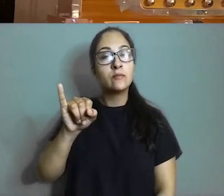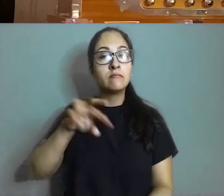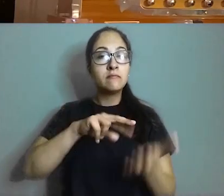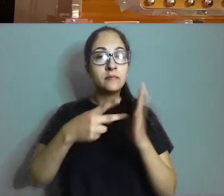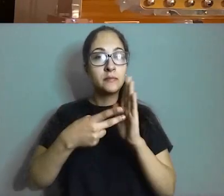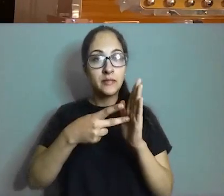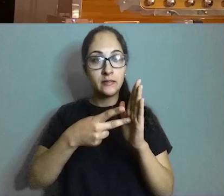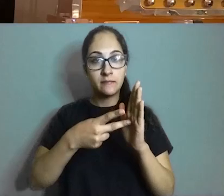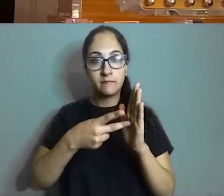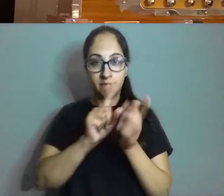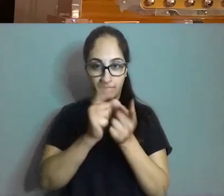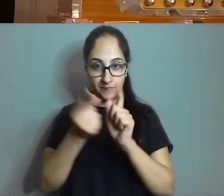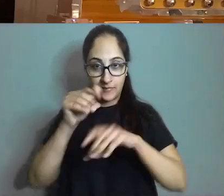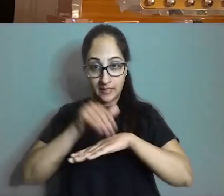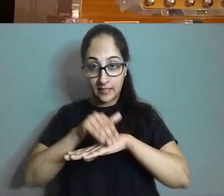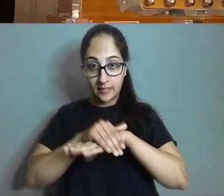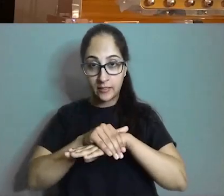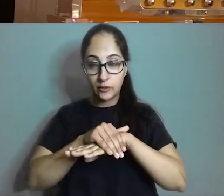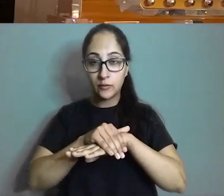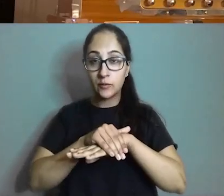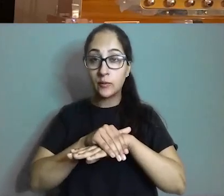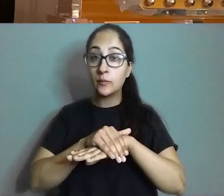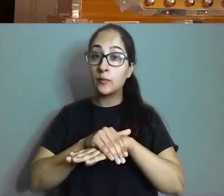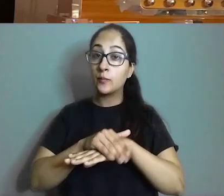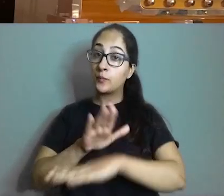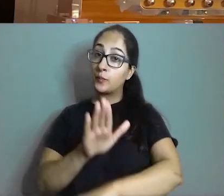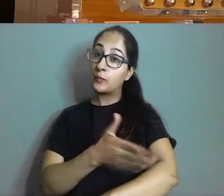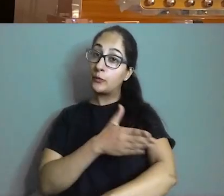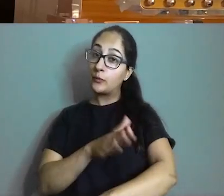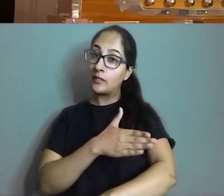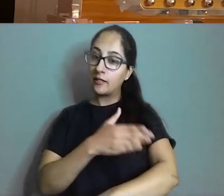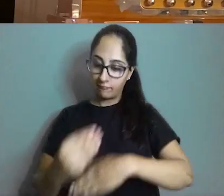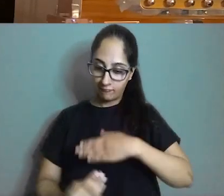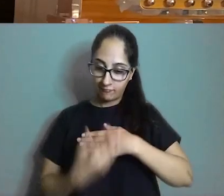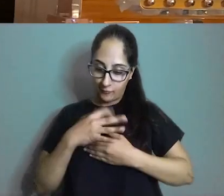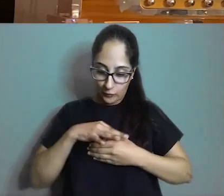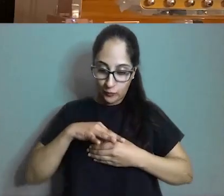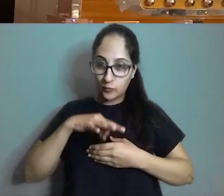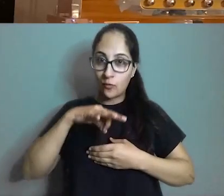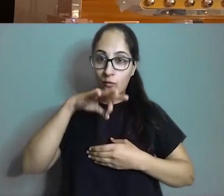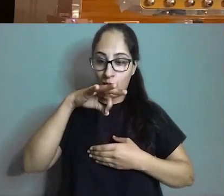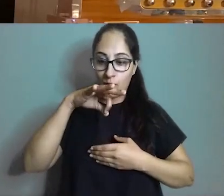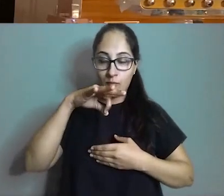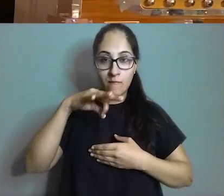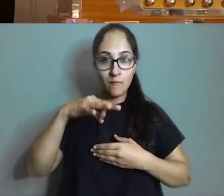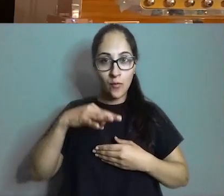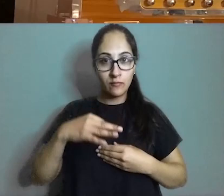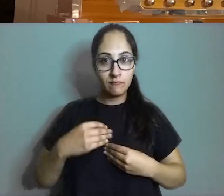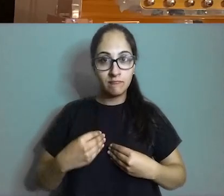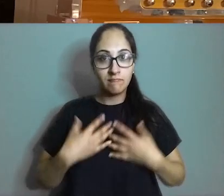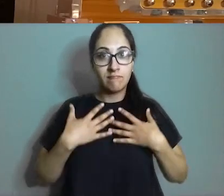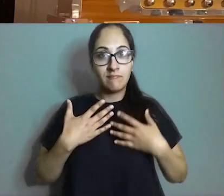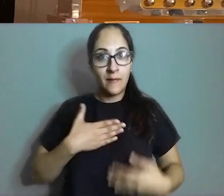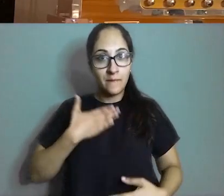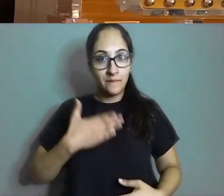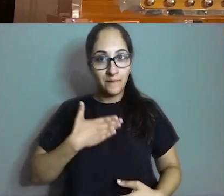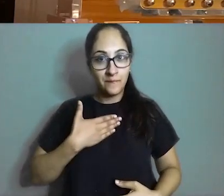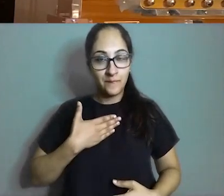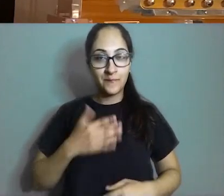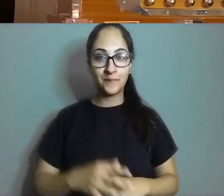I'm gonna say this in Farsi, that music ruda zinda mukana. What means, so the definition is